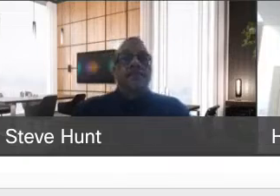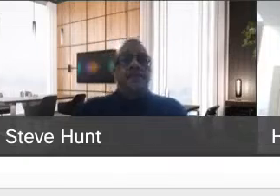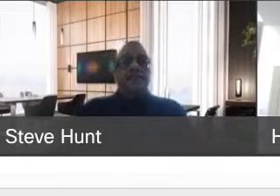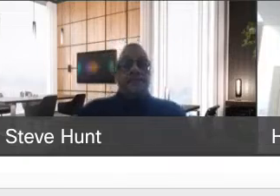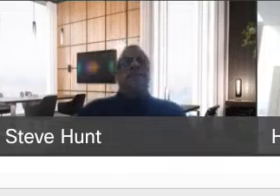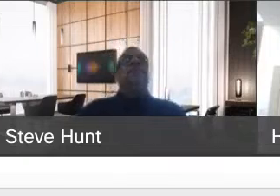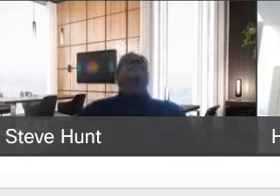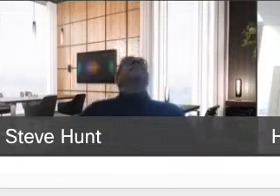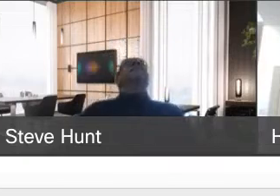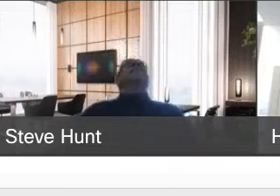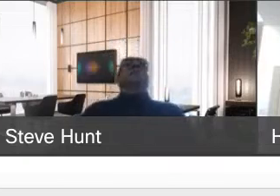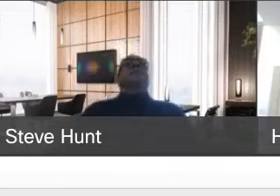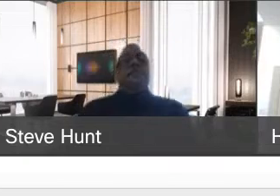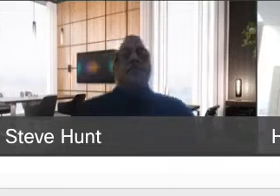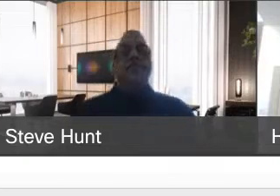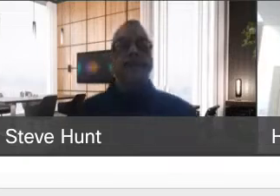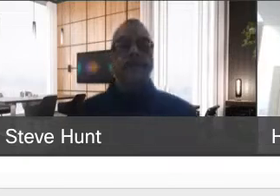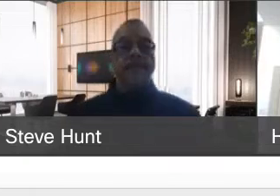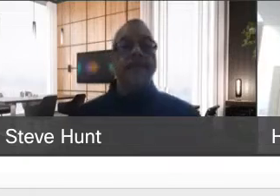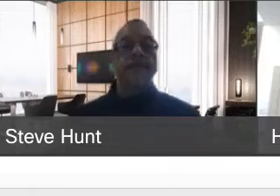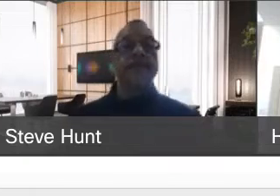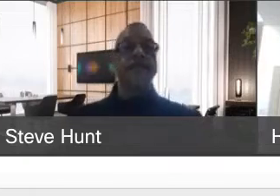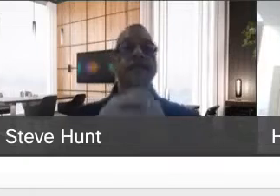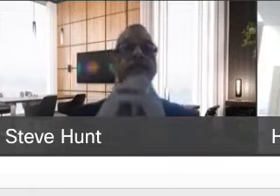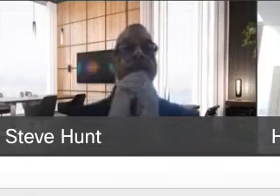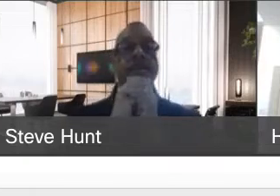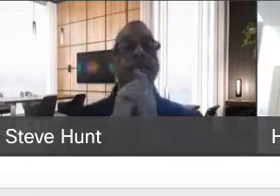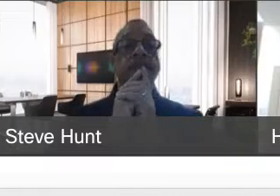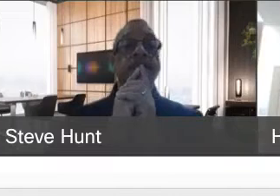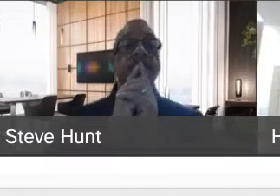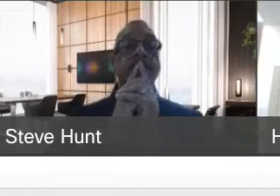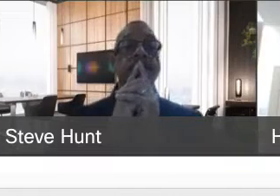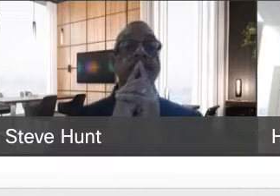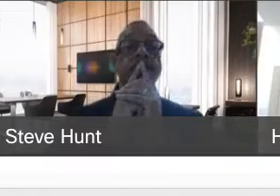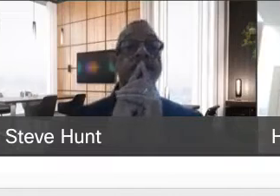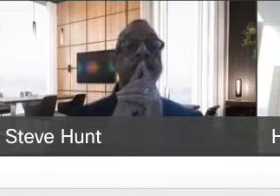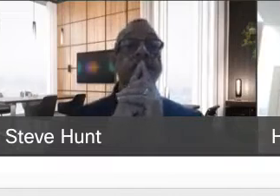aggressively now, when we can, we will